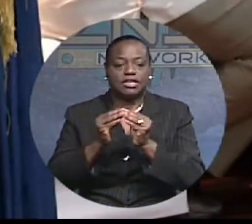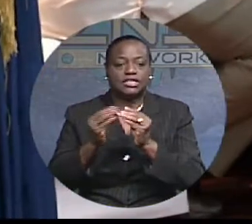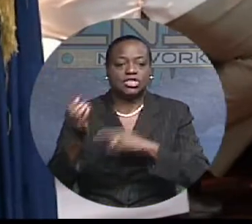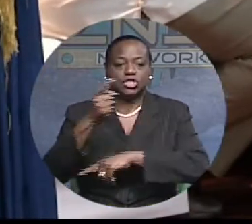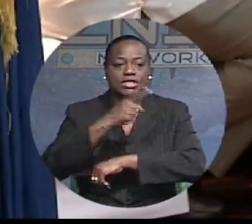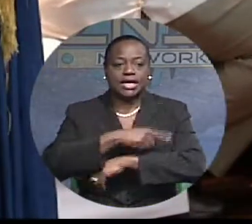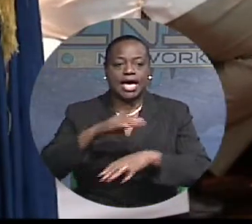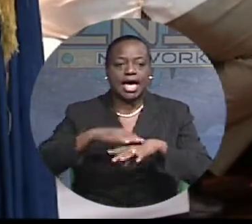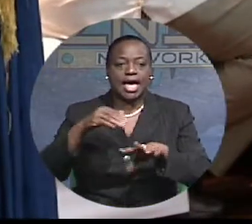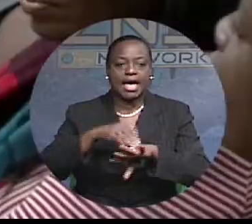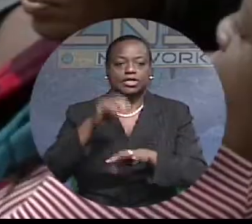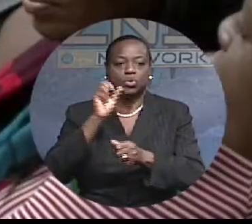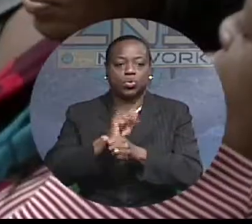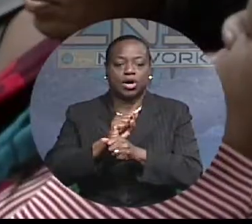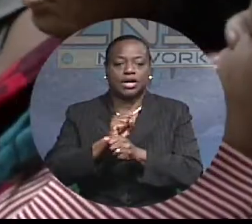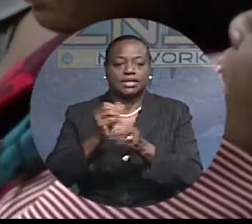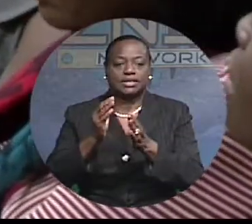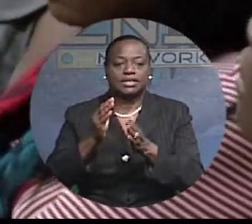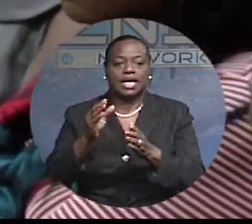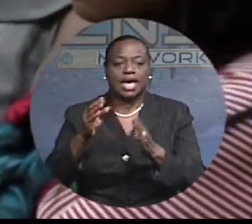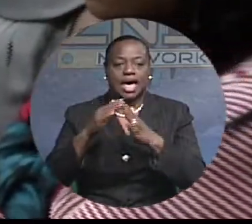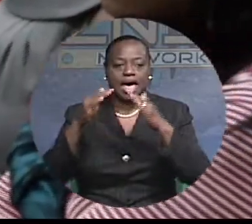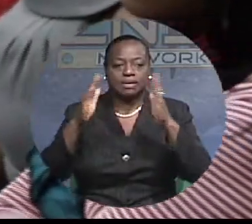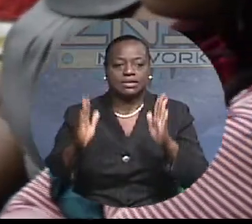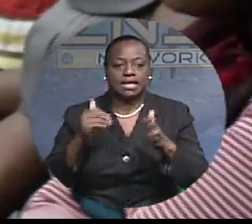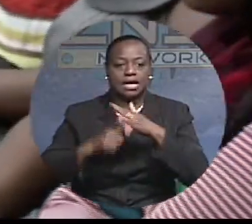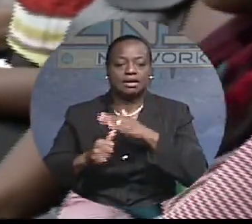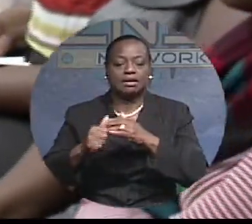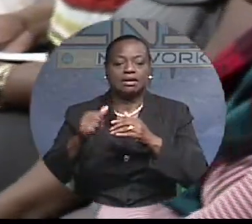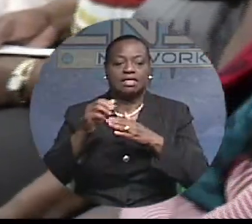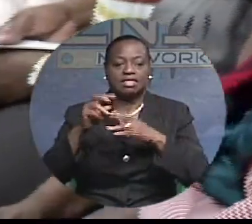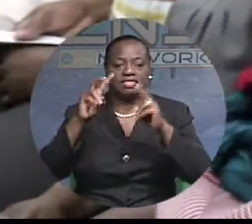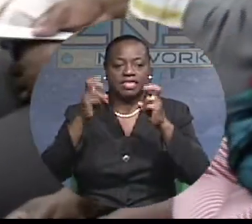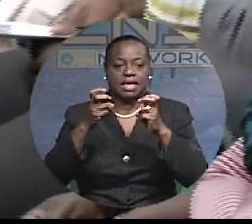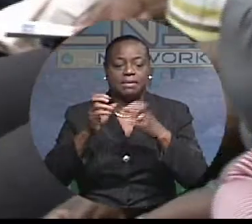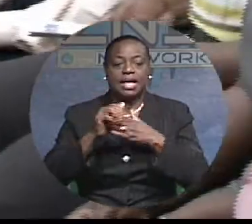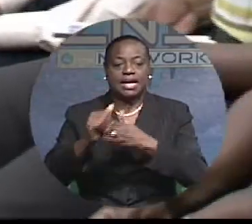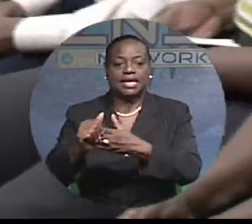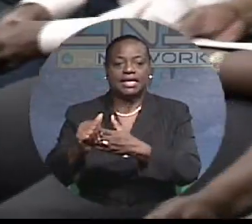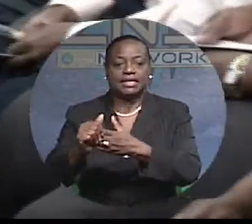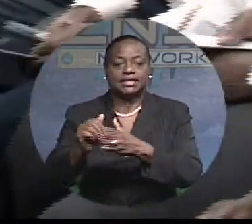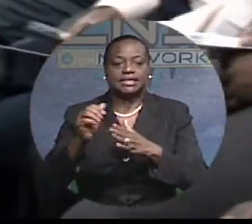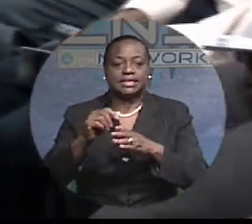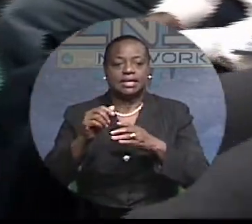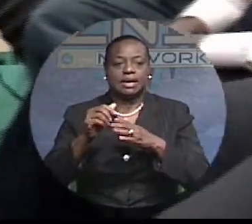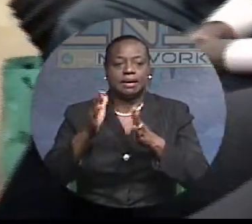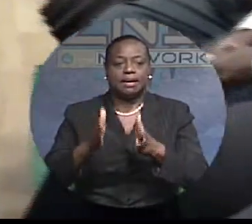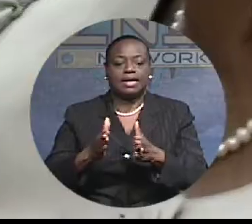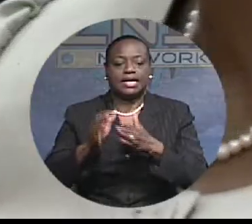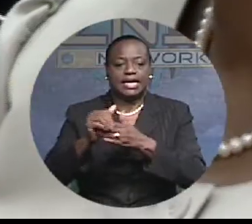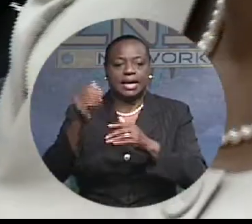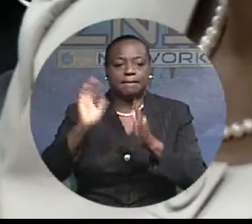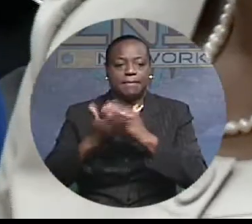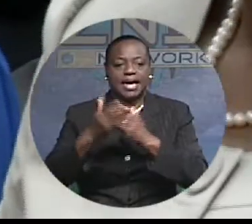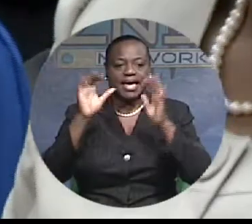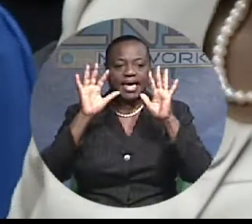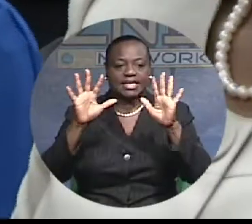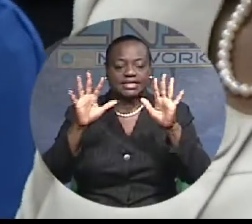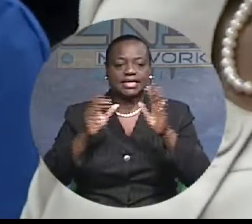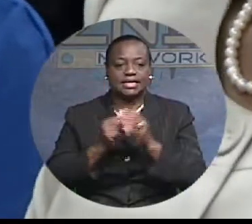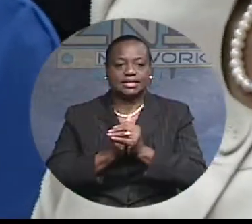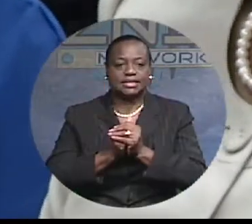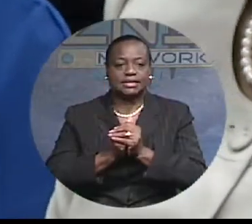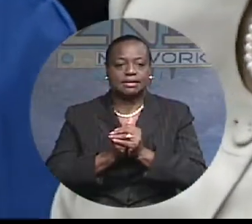Road under the theme Leaders Striving for Excellence. Remarks were brought by Hotel Union President Nicole Martin, Vice President